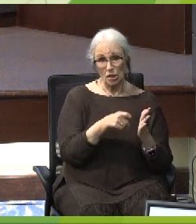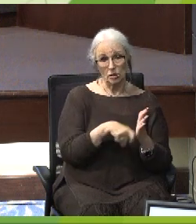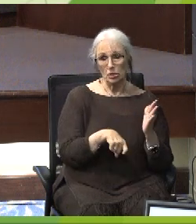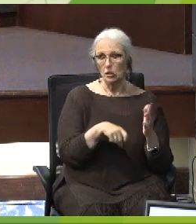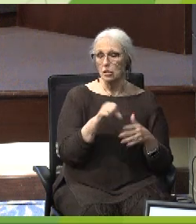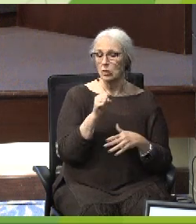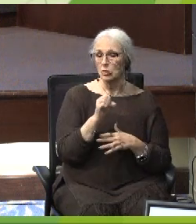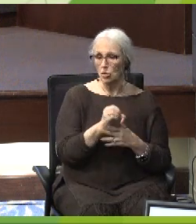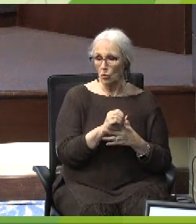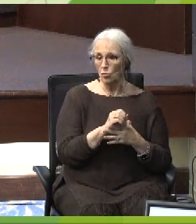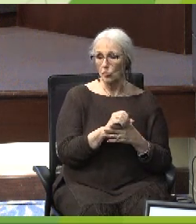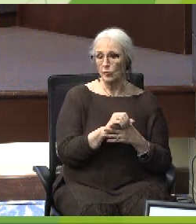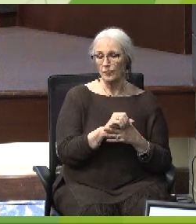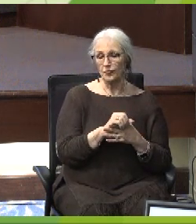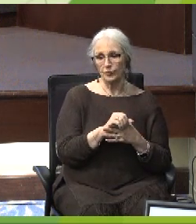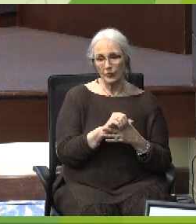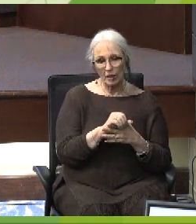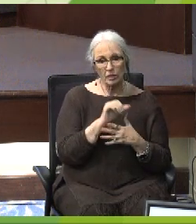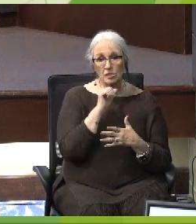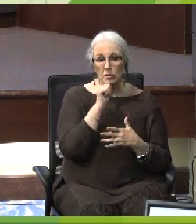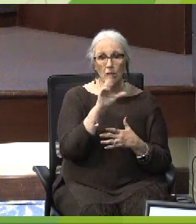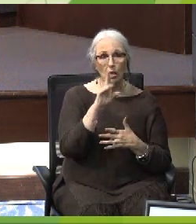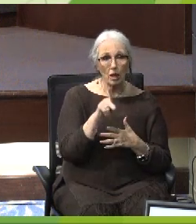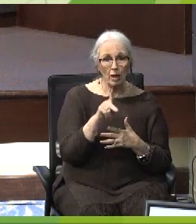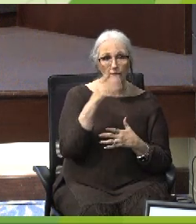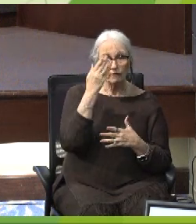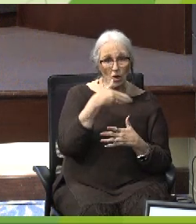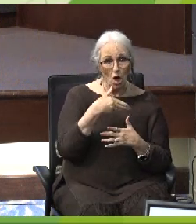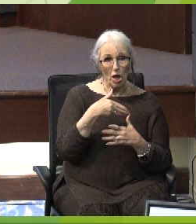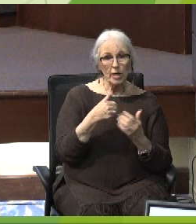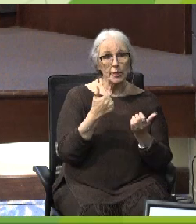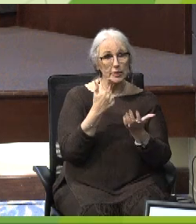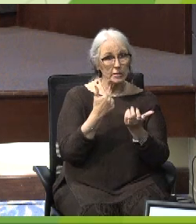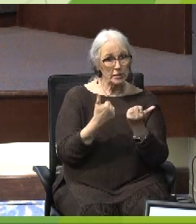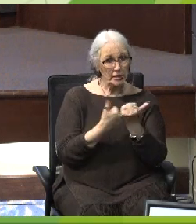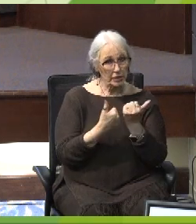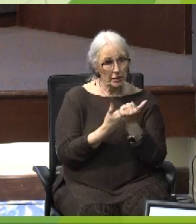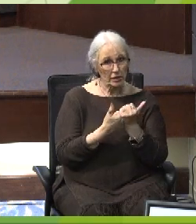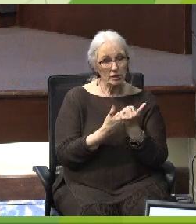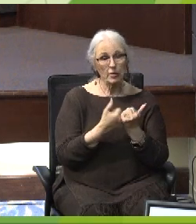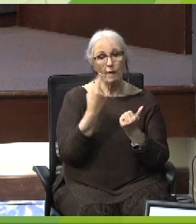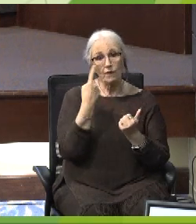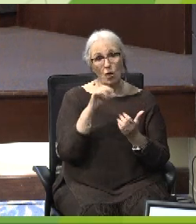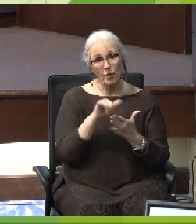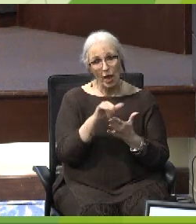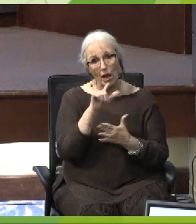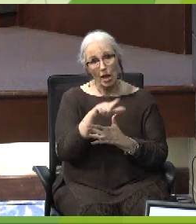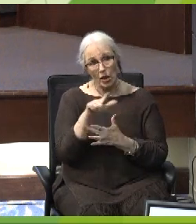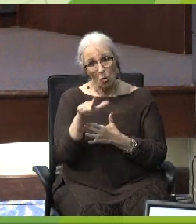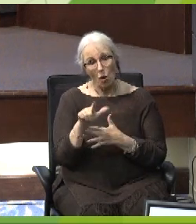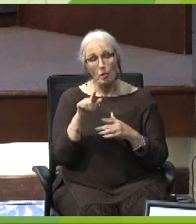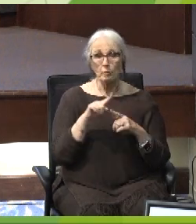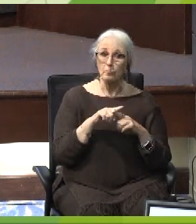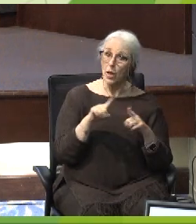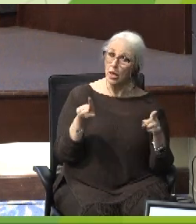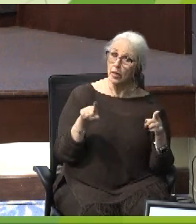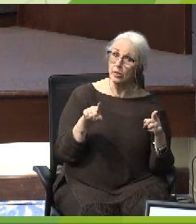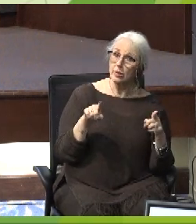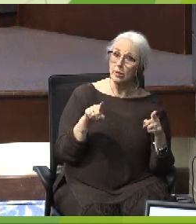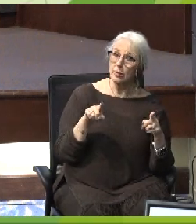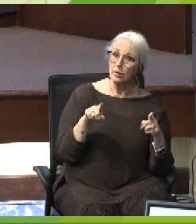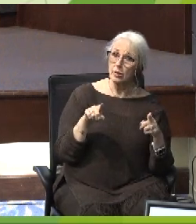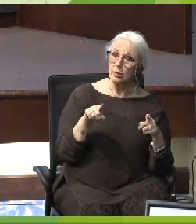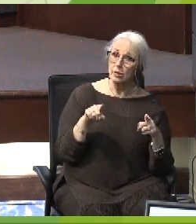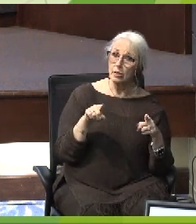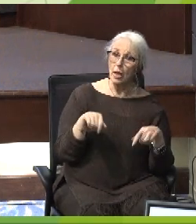And so it's not upfront assistance that we're giving to a landlord, but